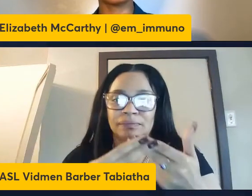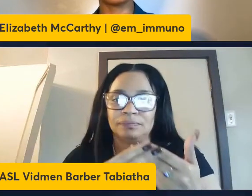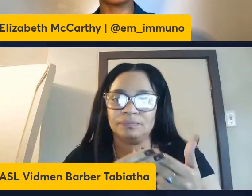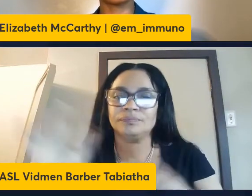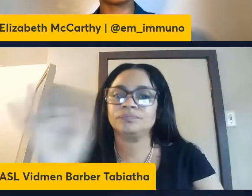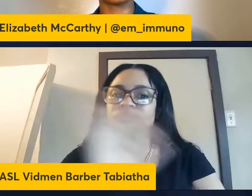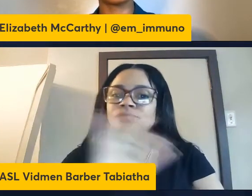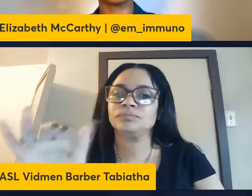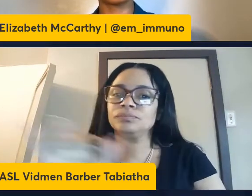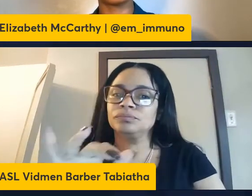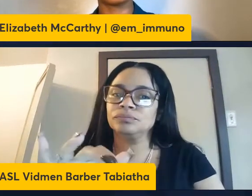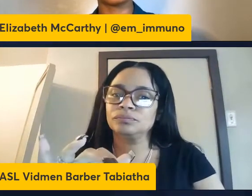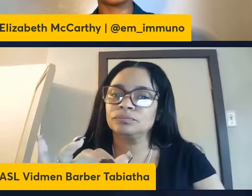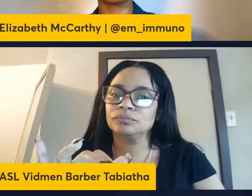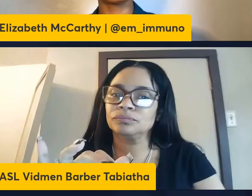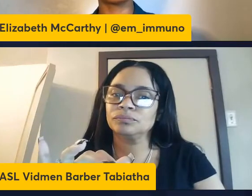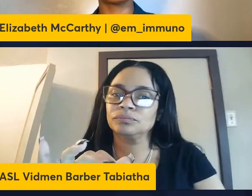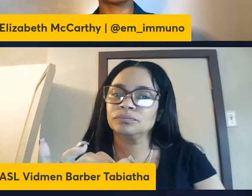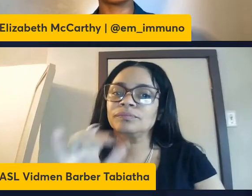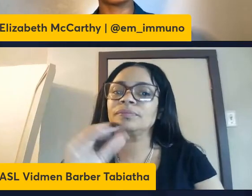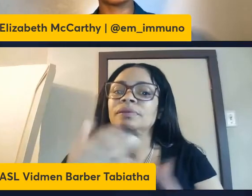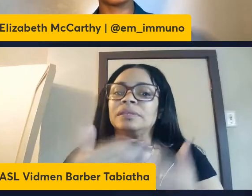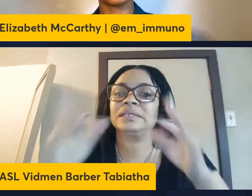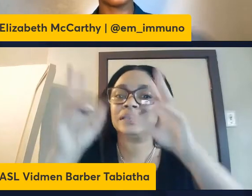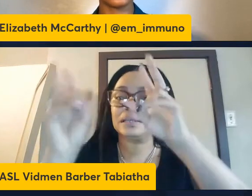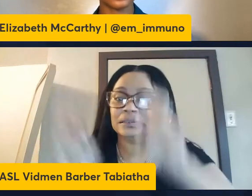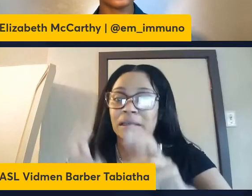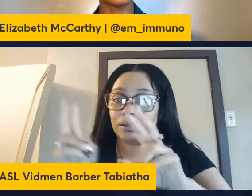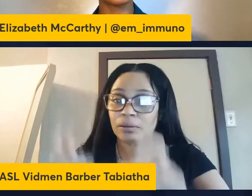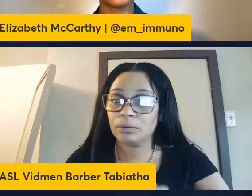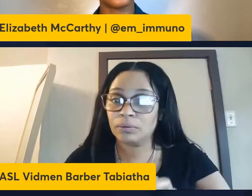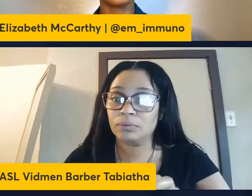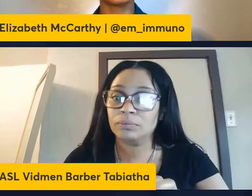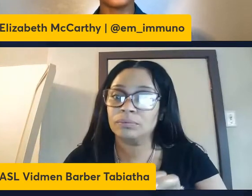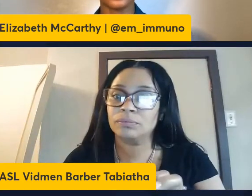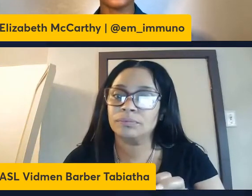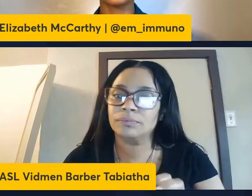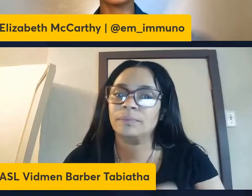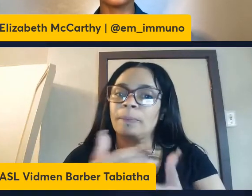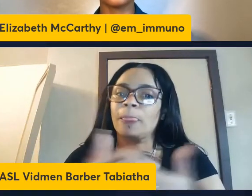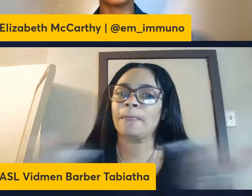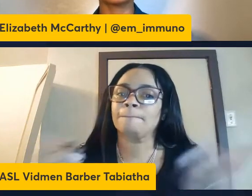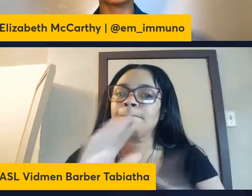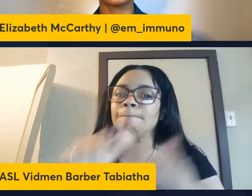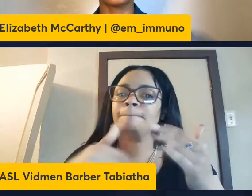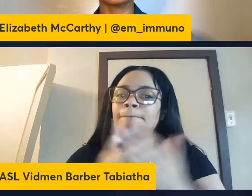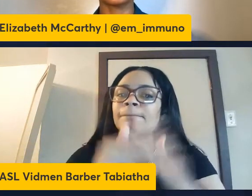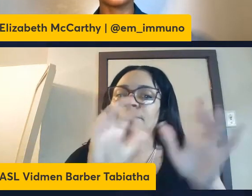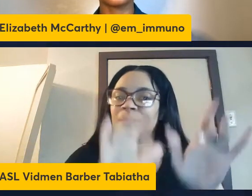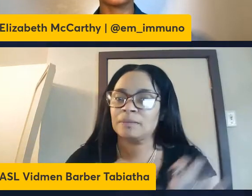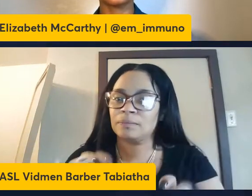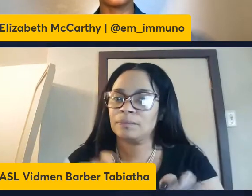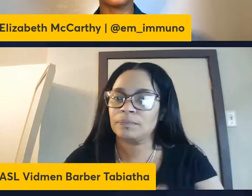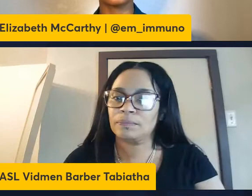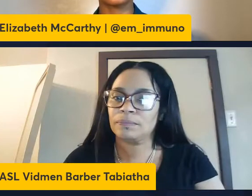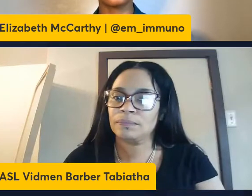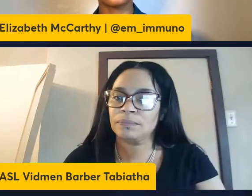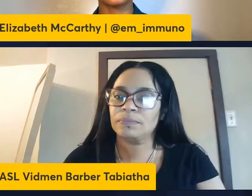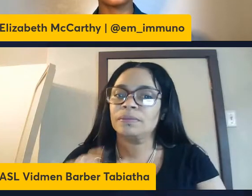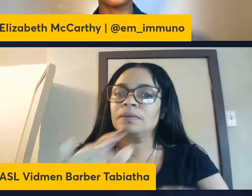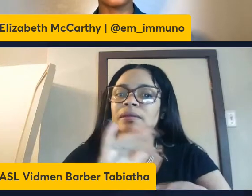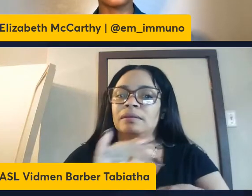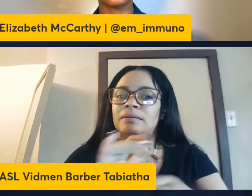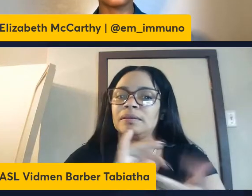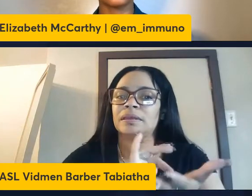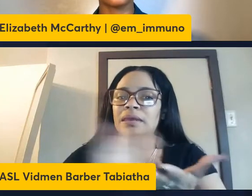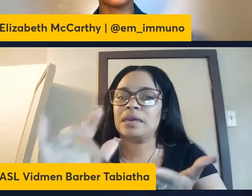also interactively see the packages I had downloaded, what version they were, and things like that, rather than just typing into a sort of empty blank